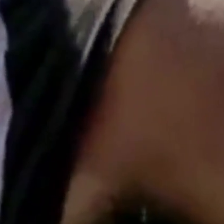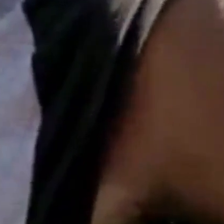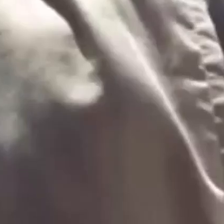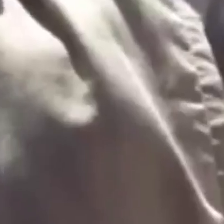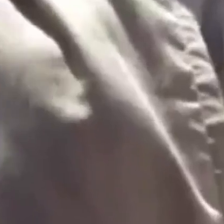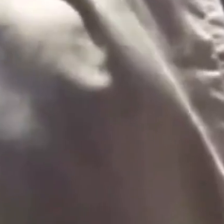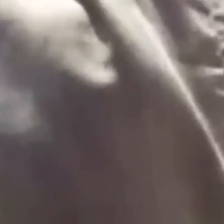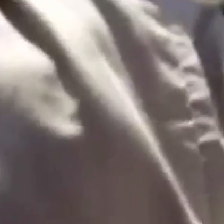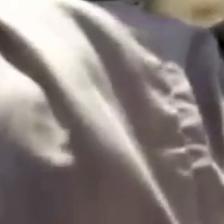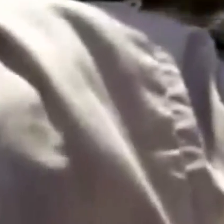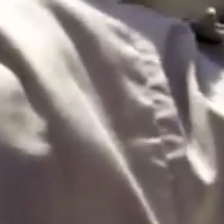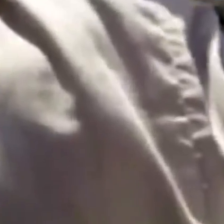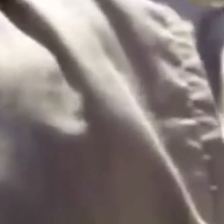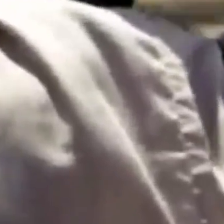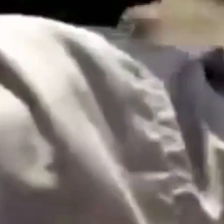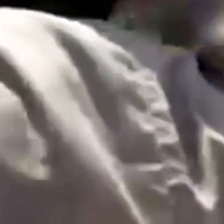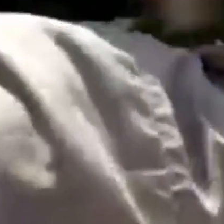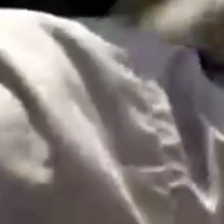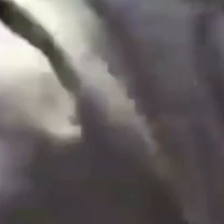movements.